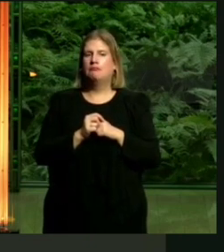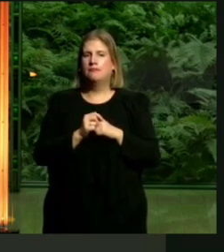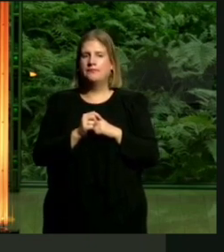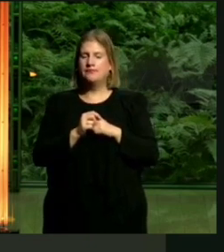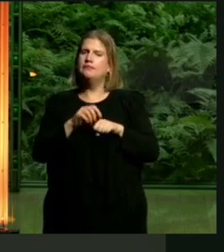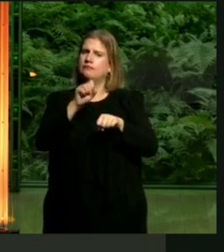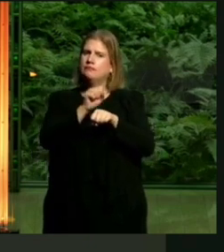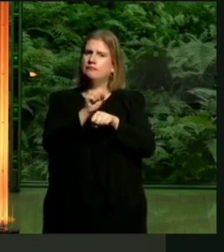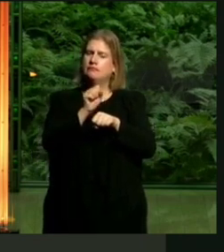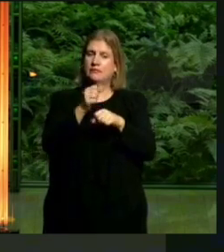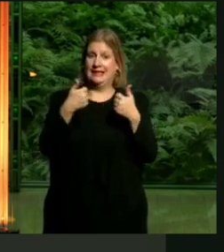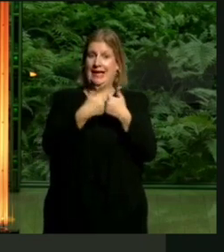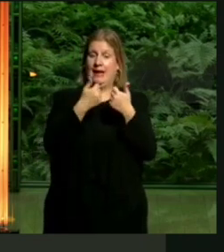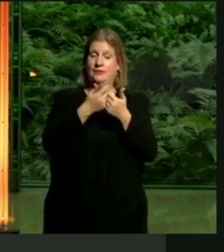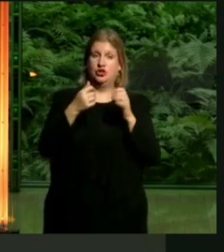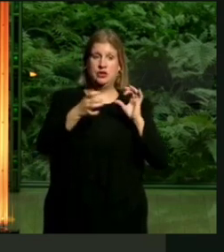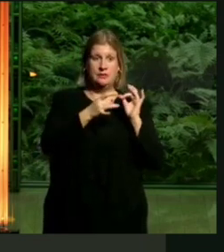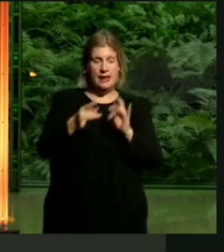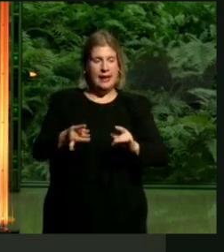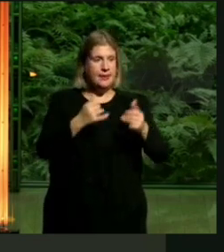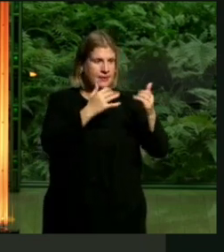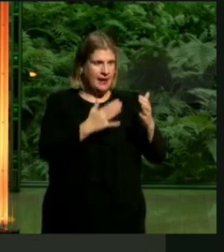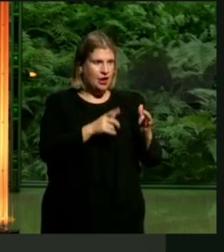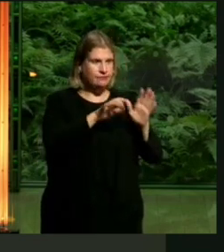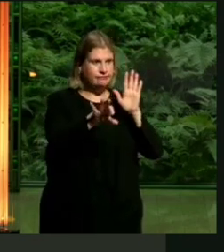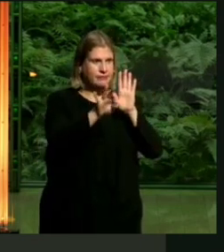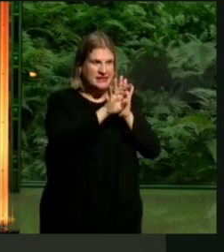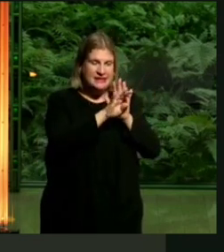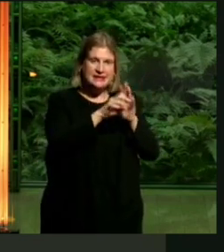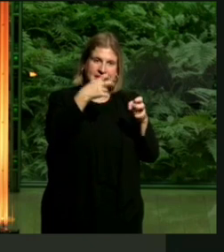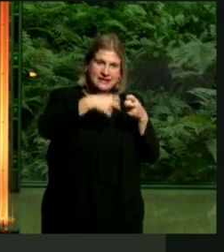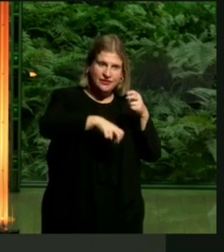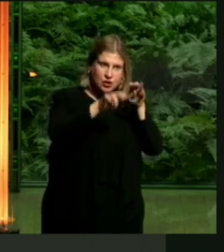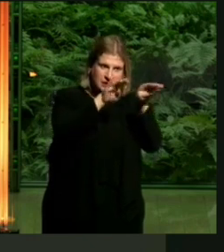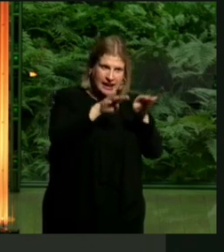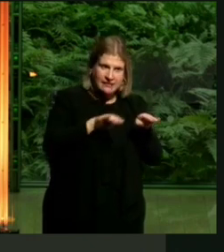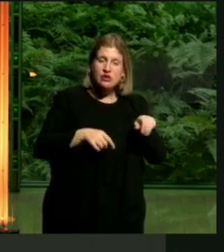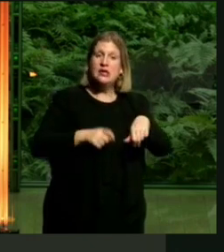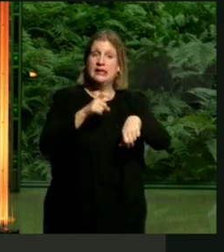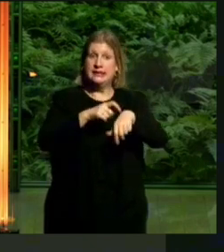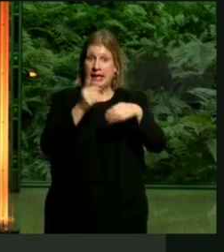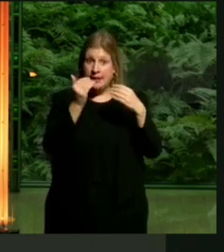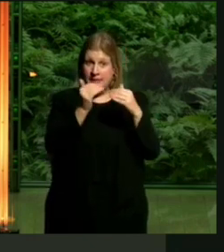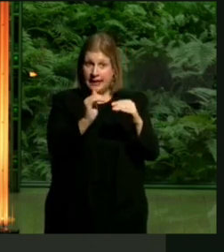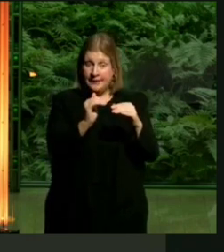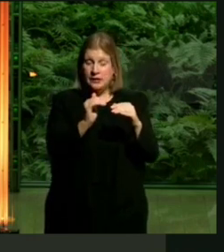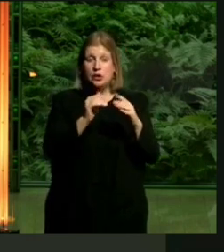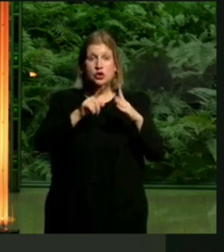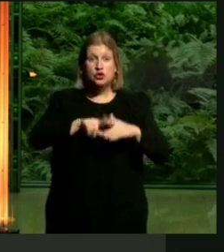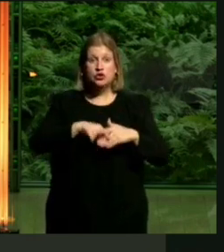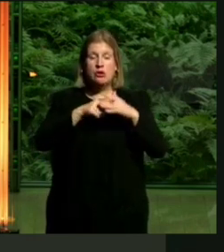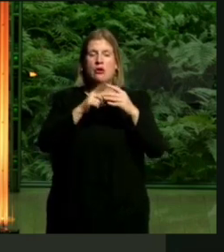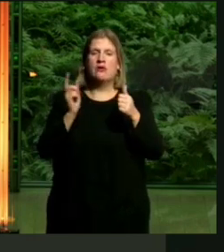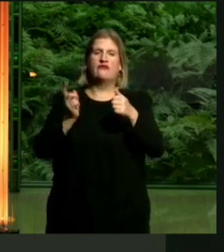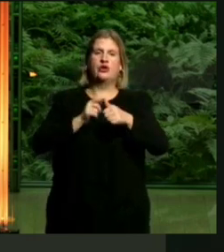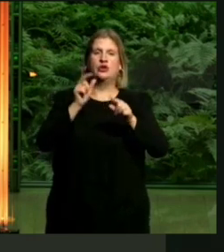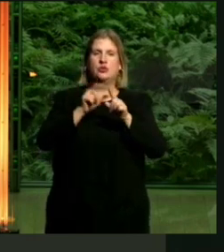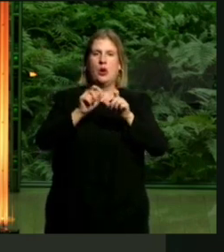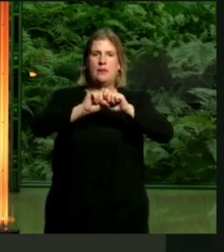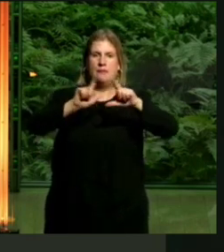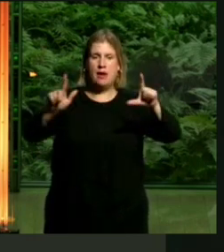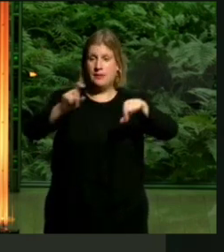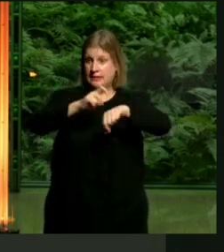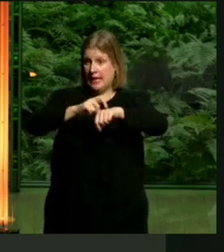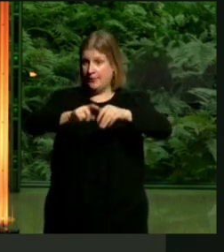will begin with the player selecting the difficulty level, followed by the time limit. Once the game starts, the first word will appear, timer will